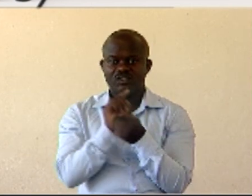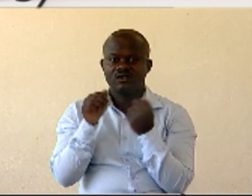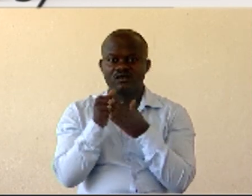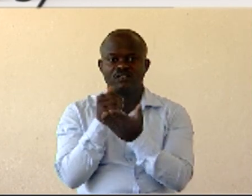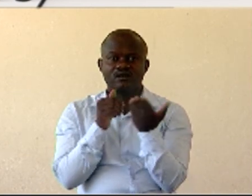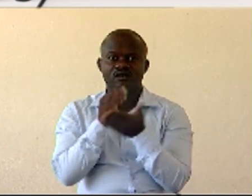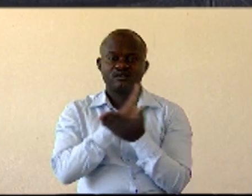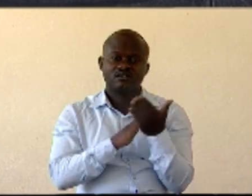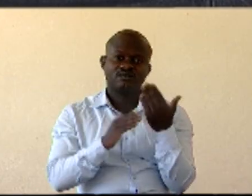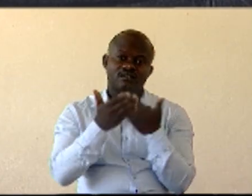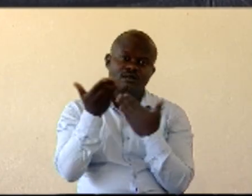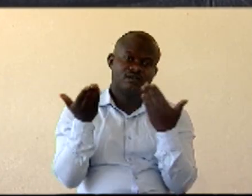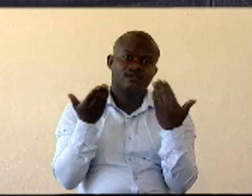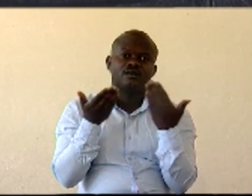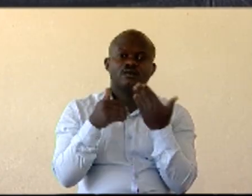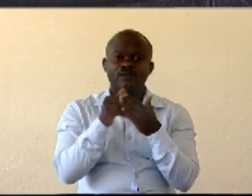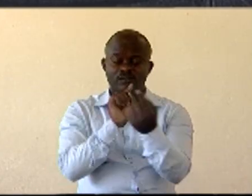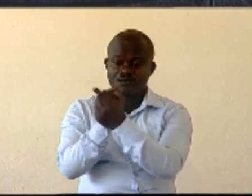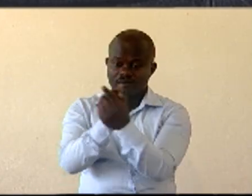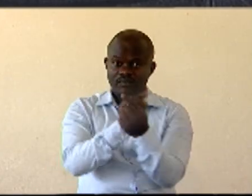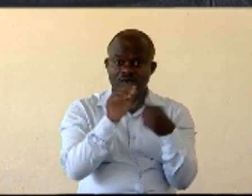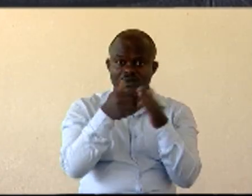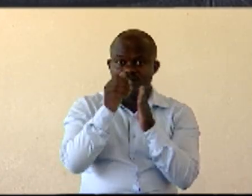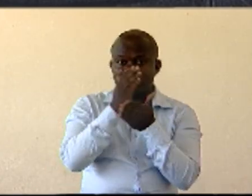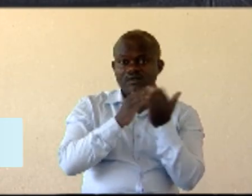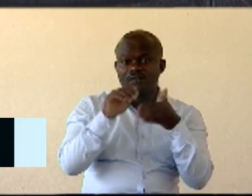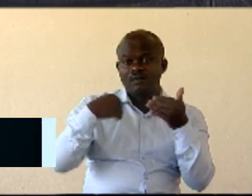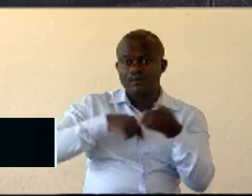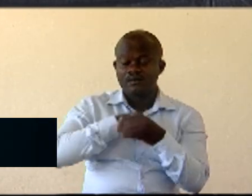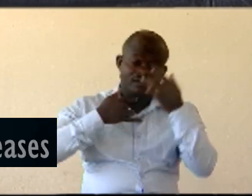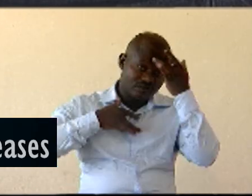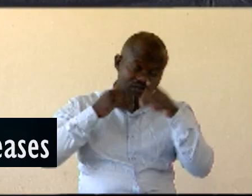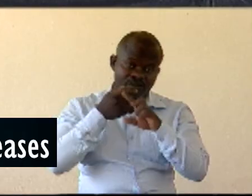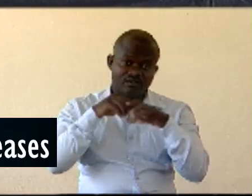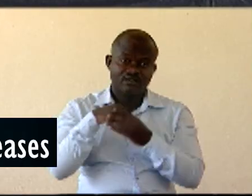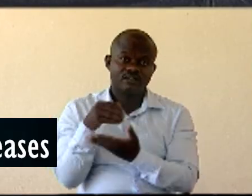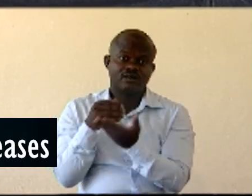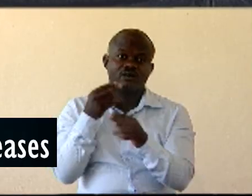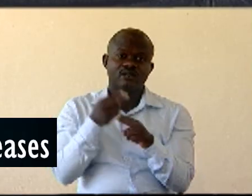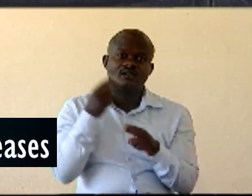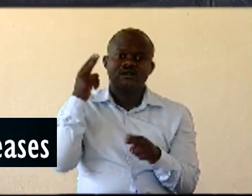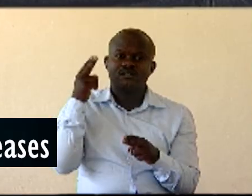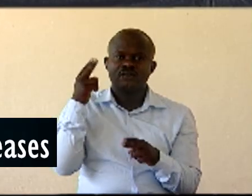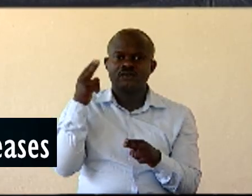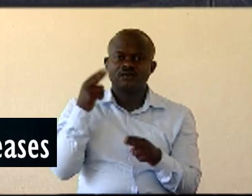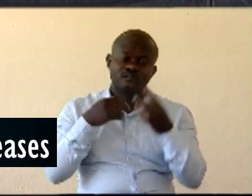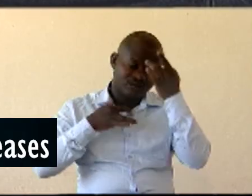are examples. When you're in contact, direct contact with a person who is suffering from disease, we call it what you call